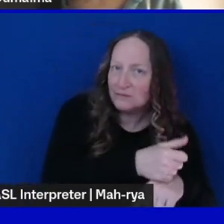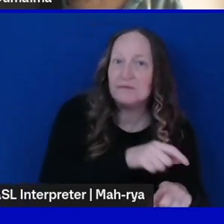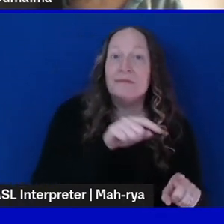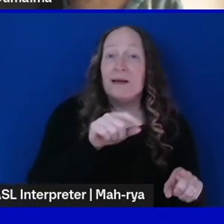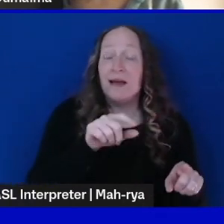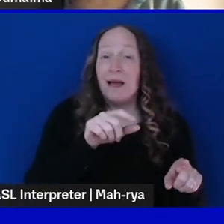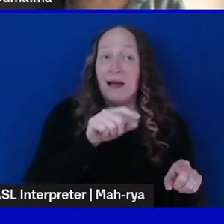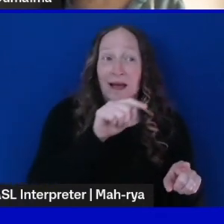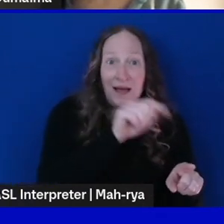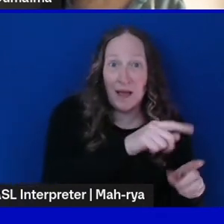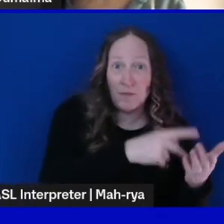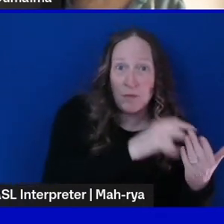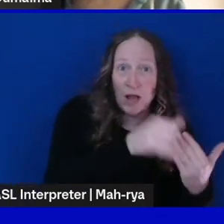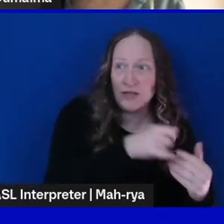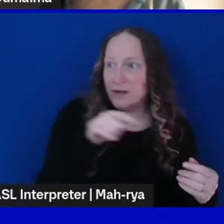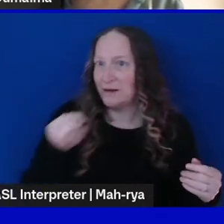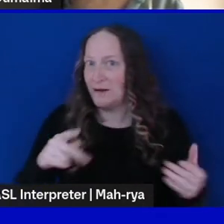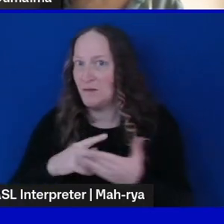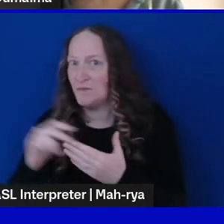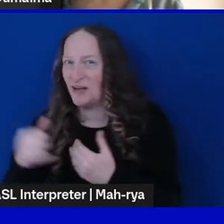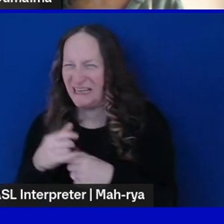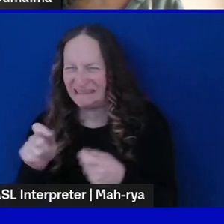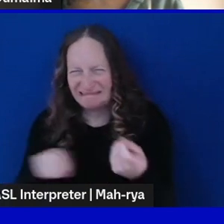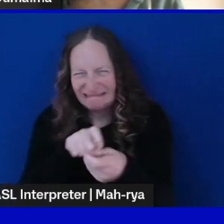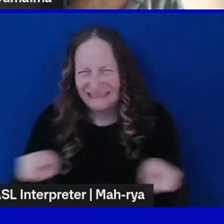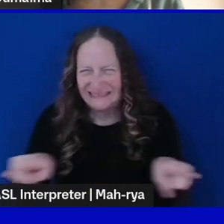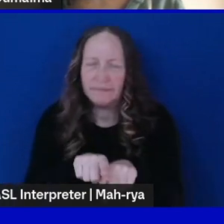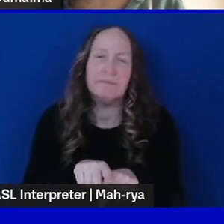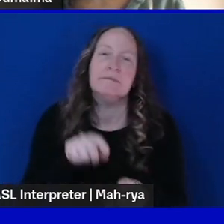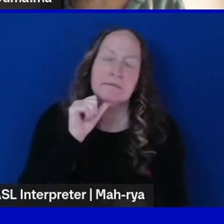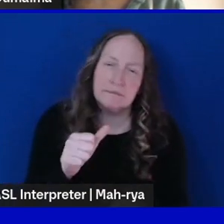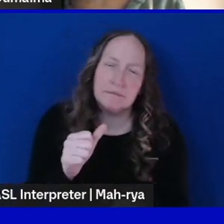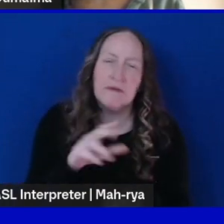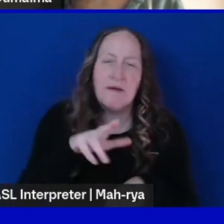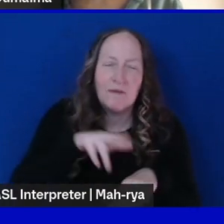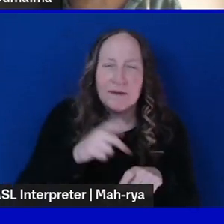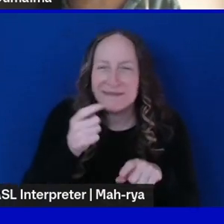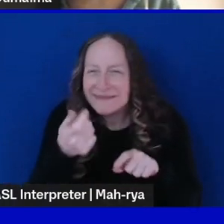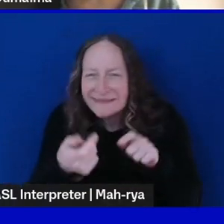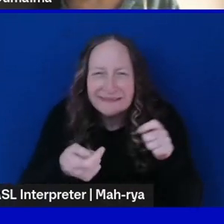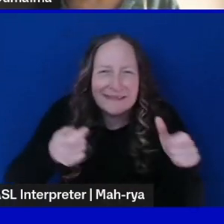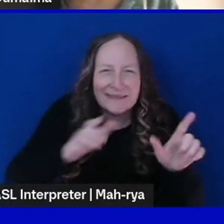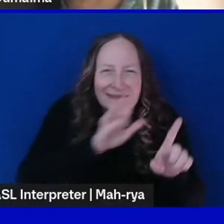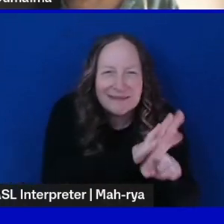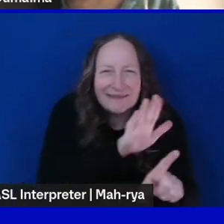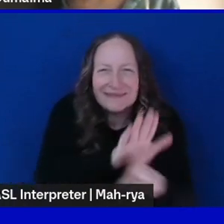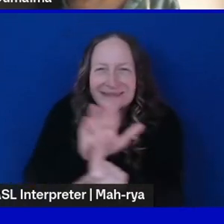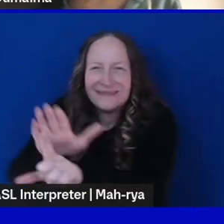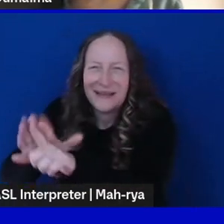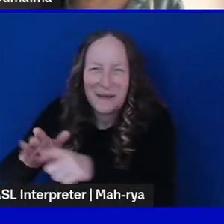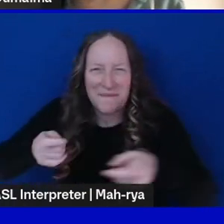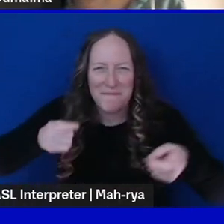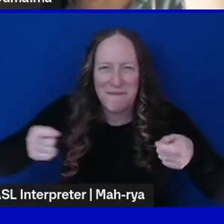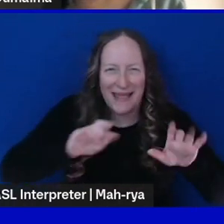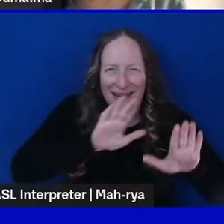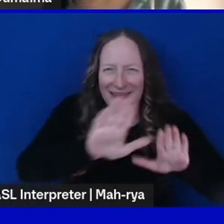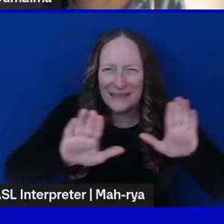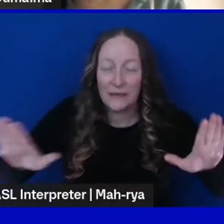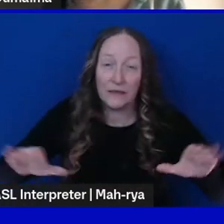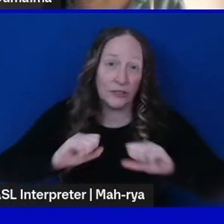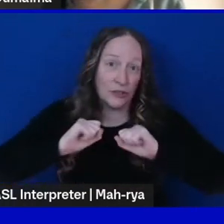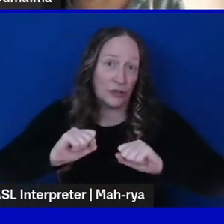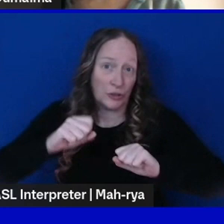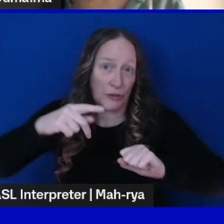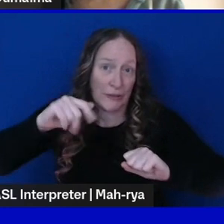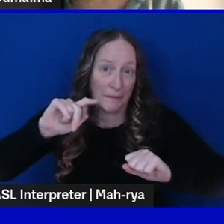We're constantly provisioning new instances, managing different versions across projects and platforms, applying security patches, responding to